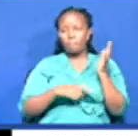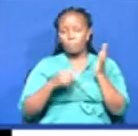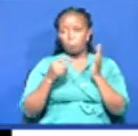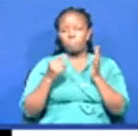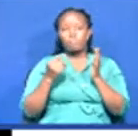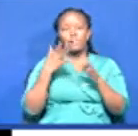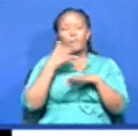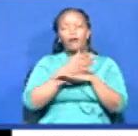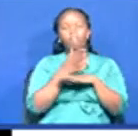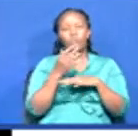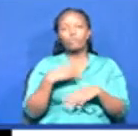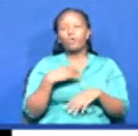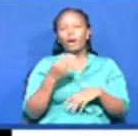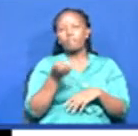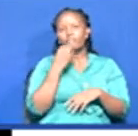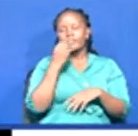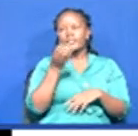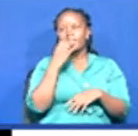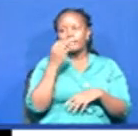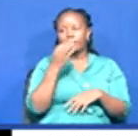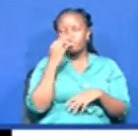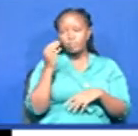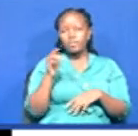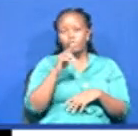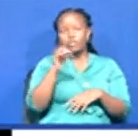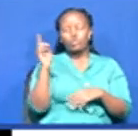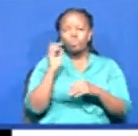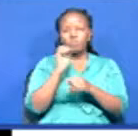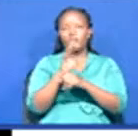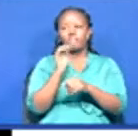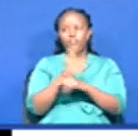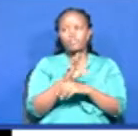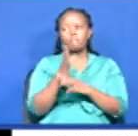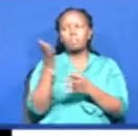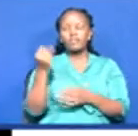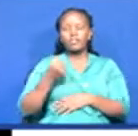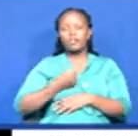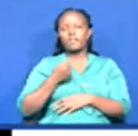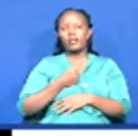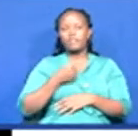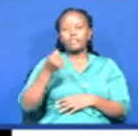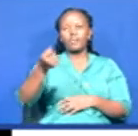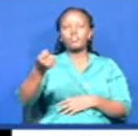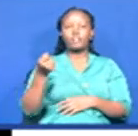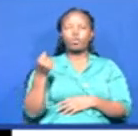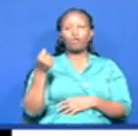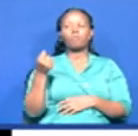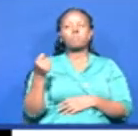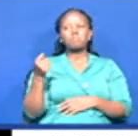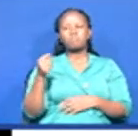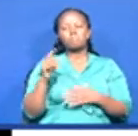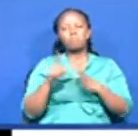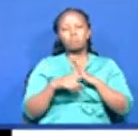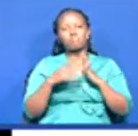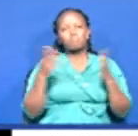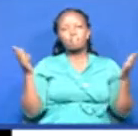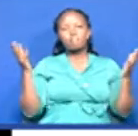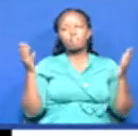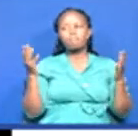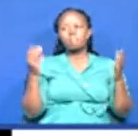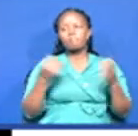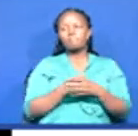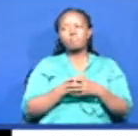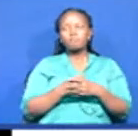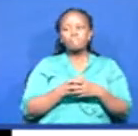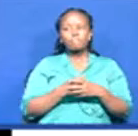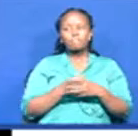have lunch. You'll be guided by the ladies at the door, and therefore, but ideally,